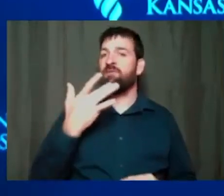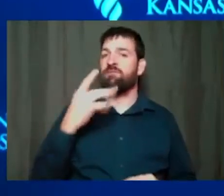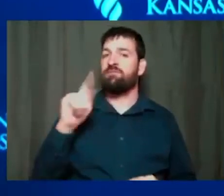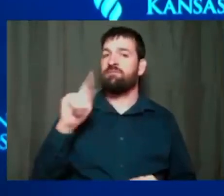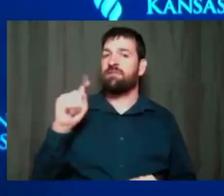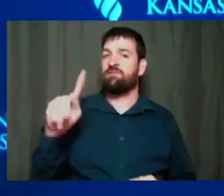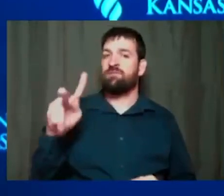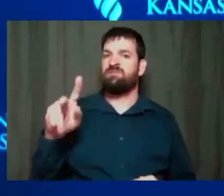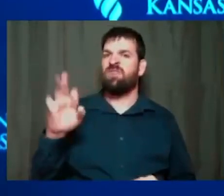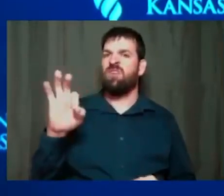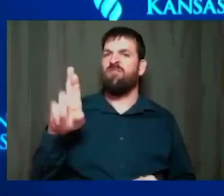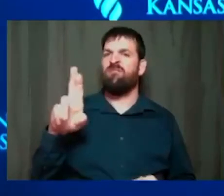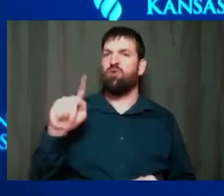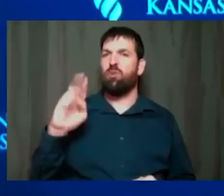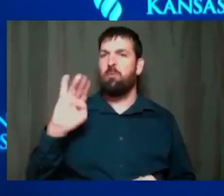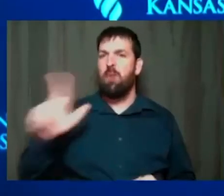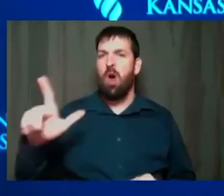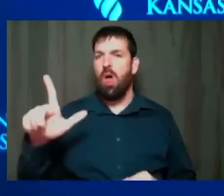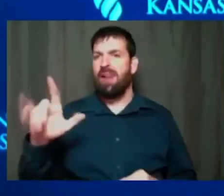is life.